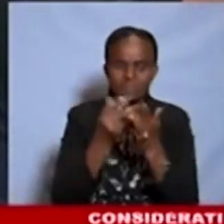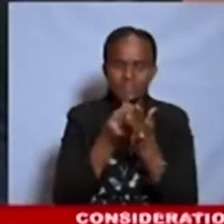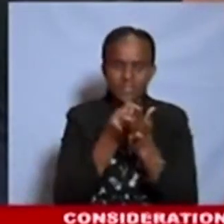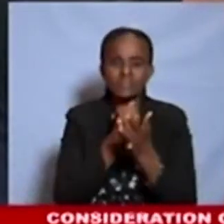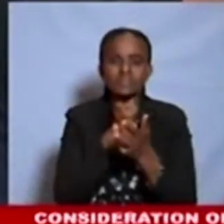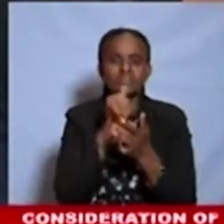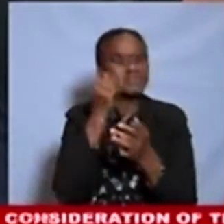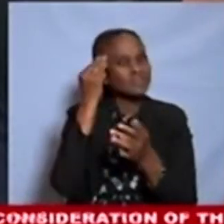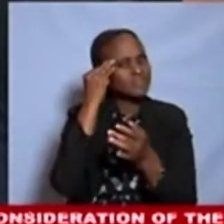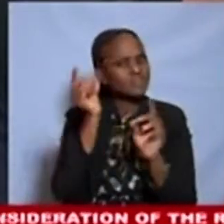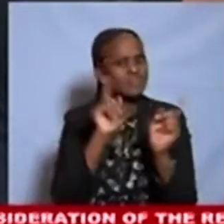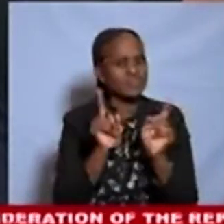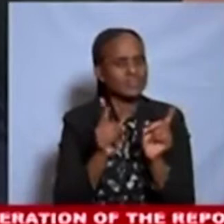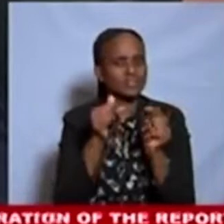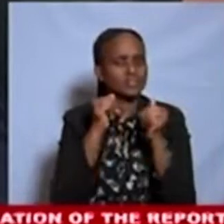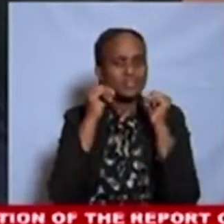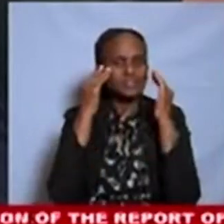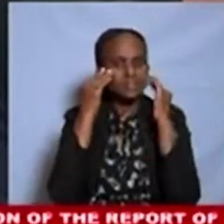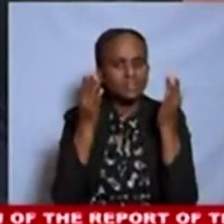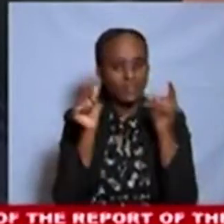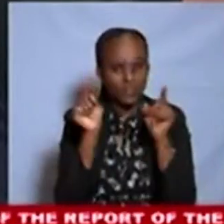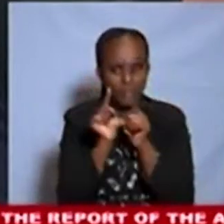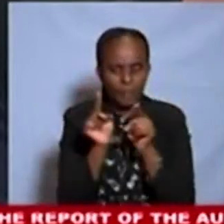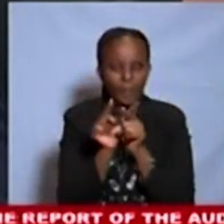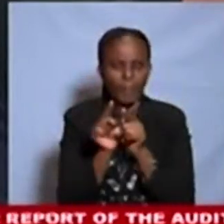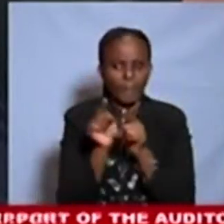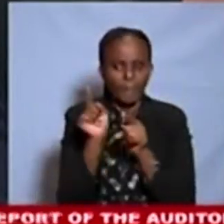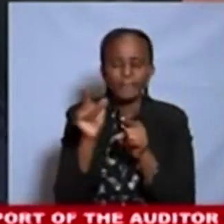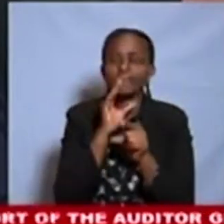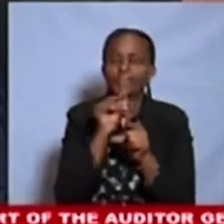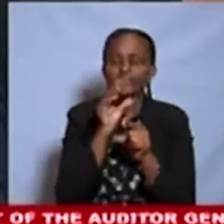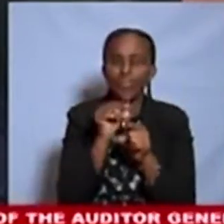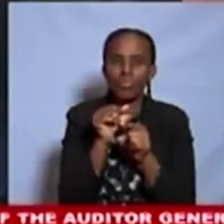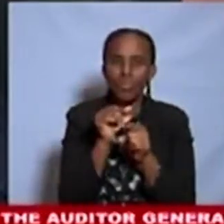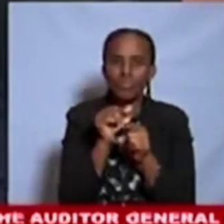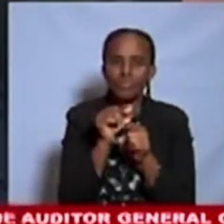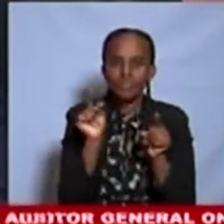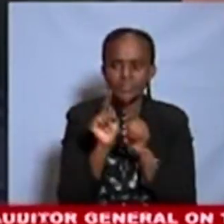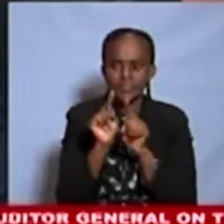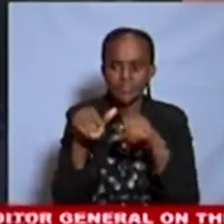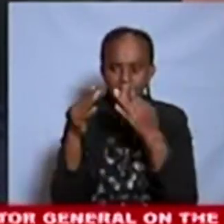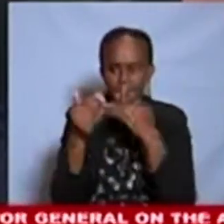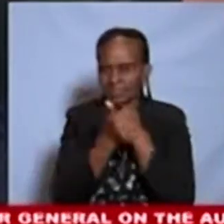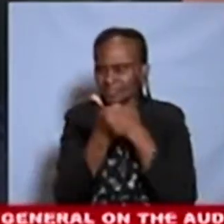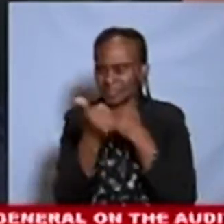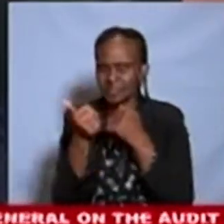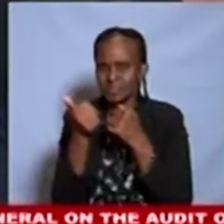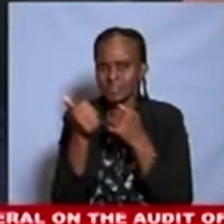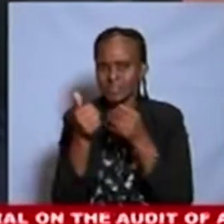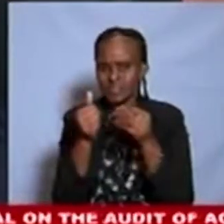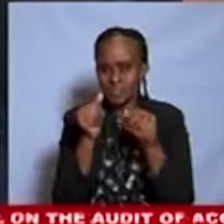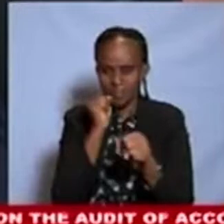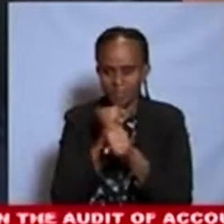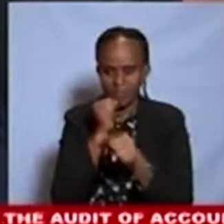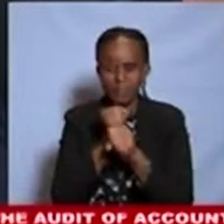there. And that man is not being given other works to do.